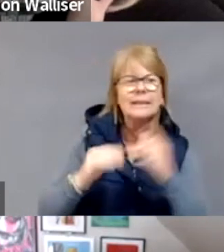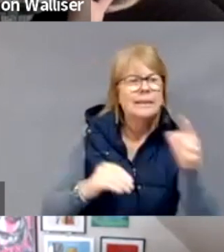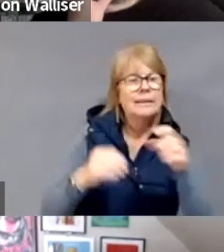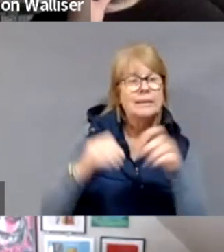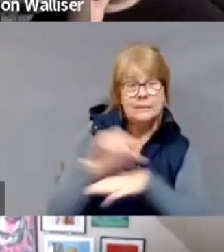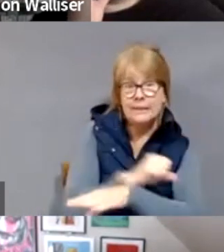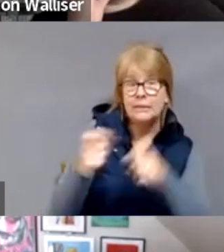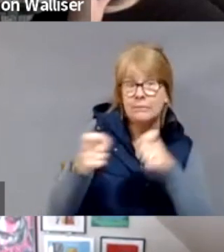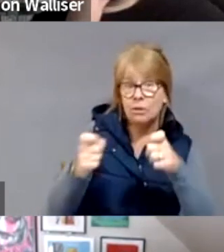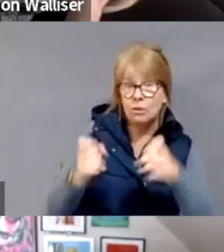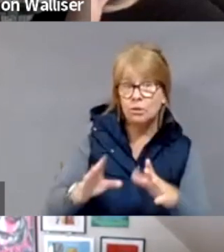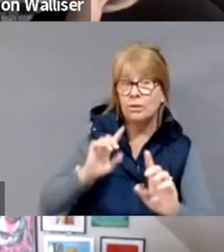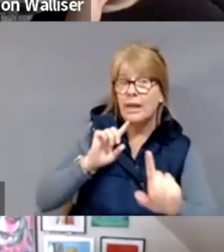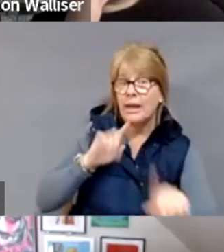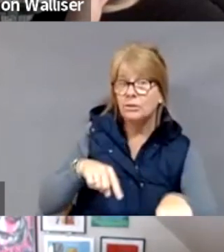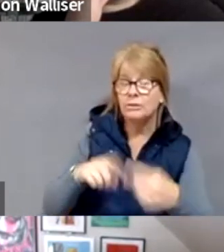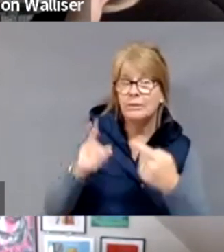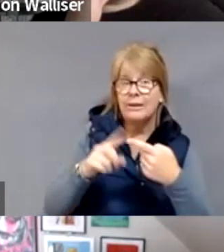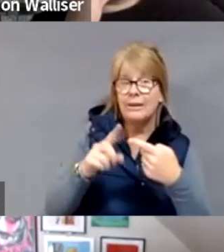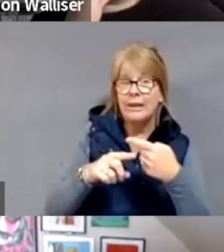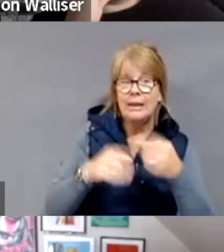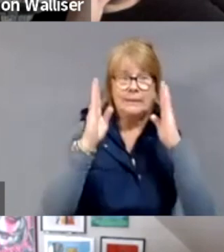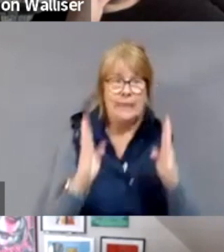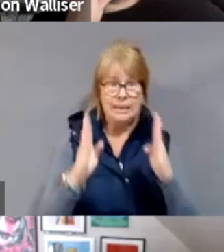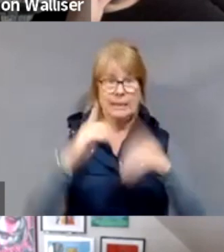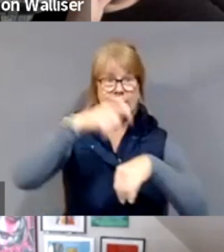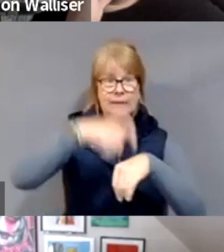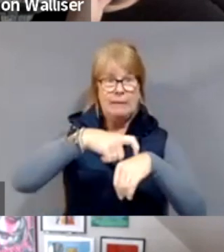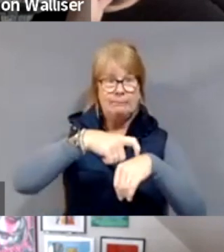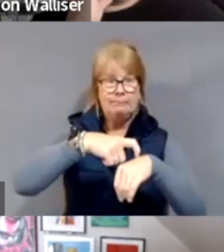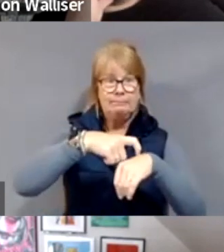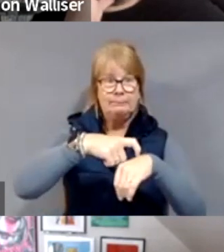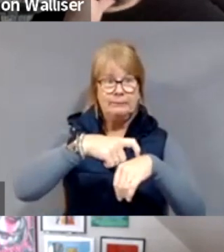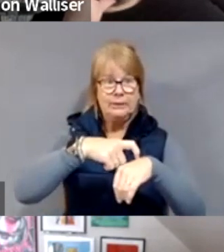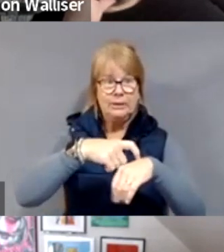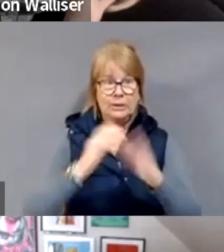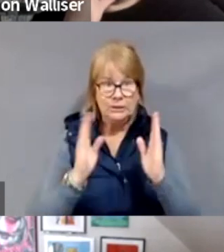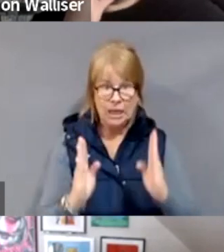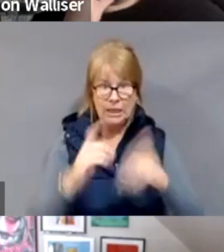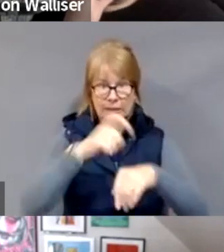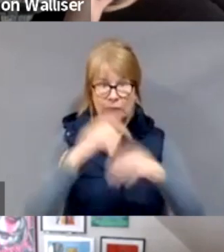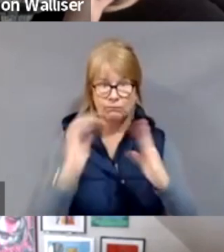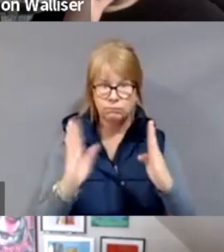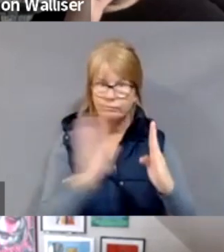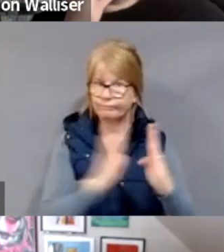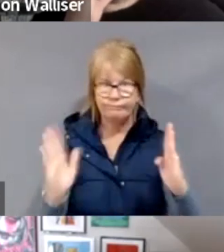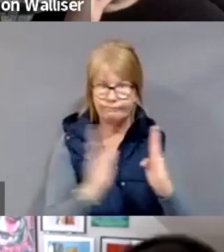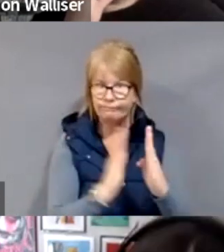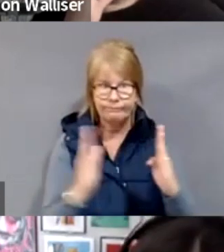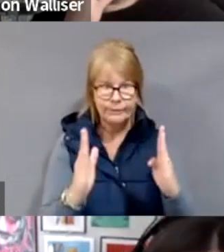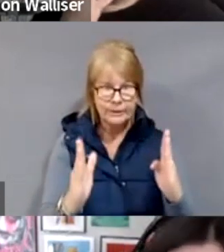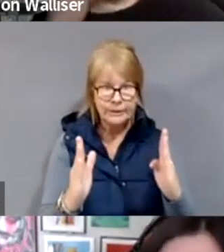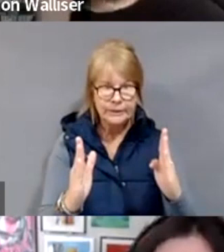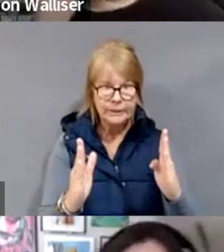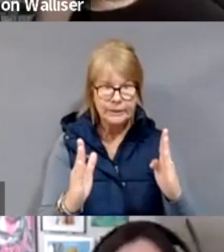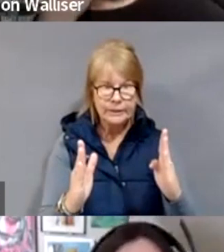to answer, I think, right off the top. One, this is your time. There is the vacancy